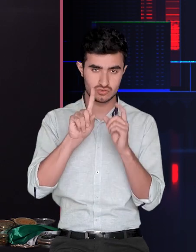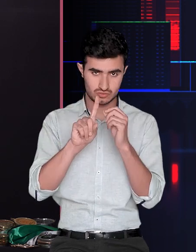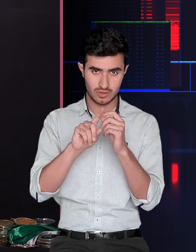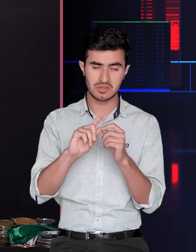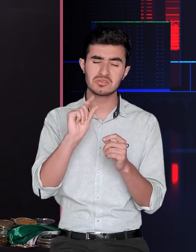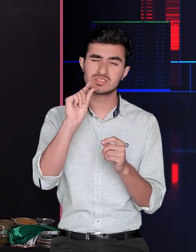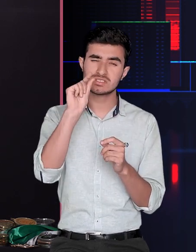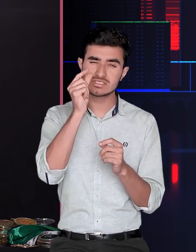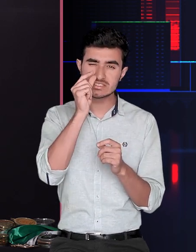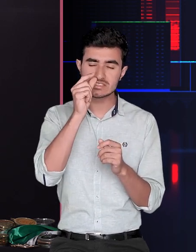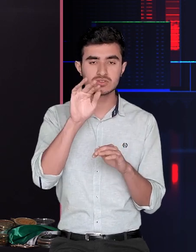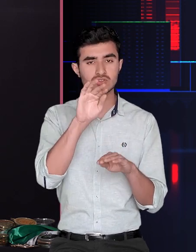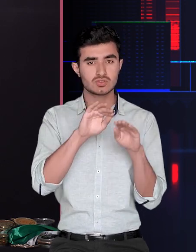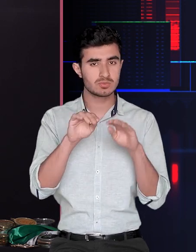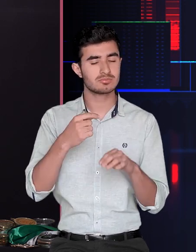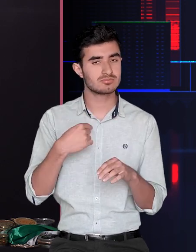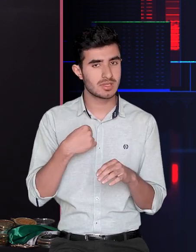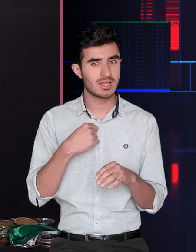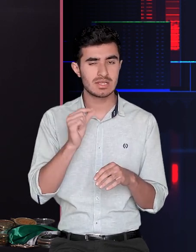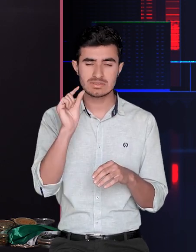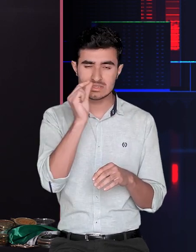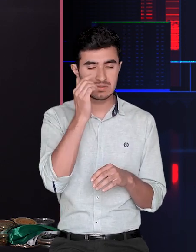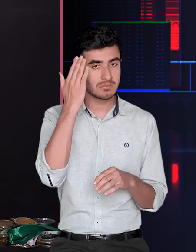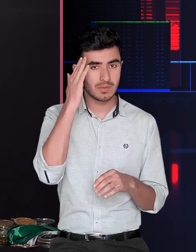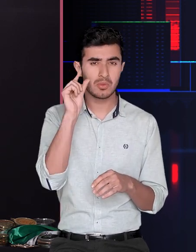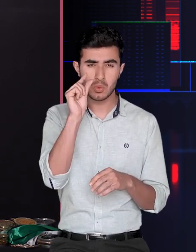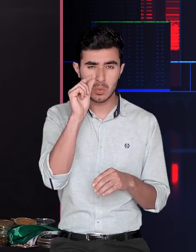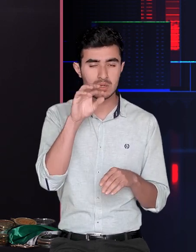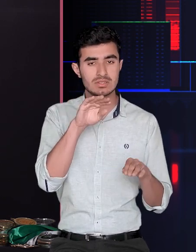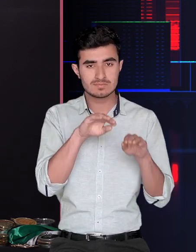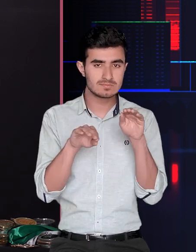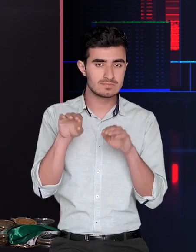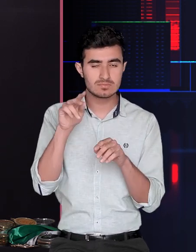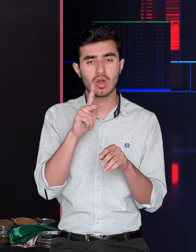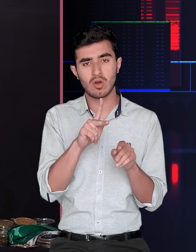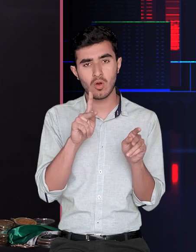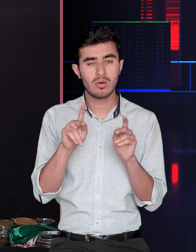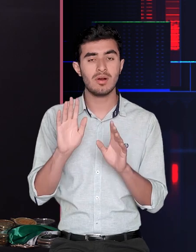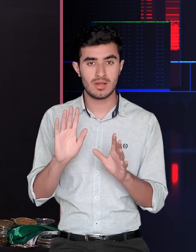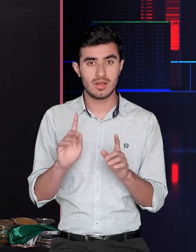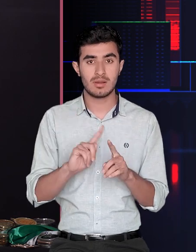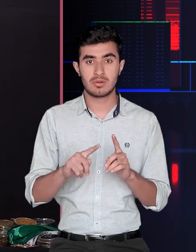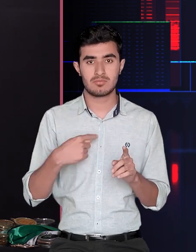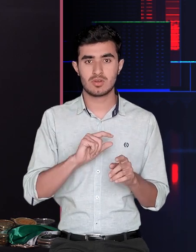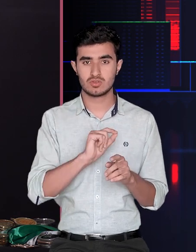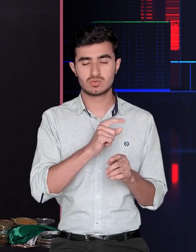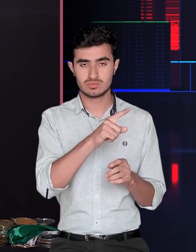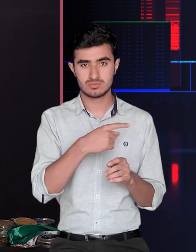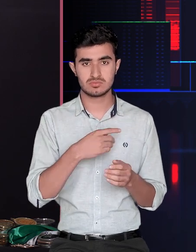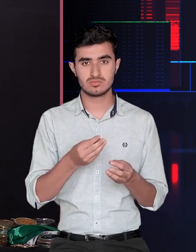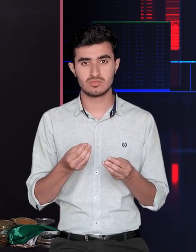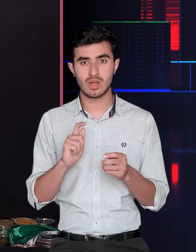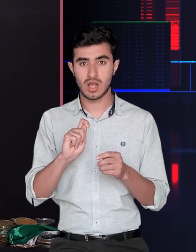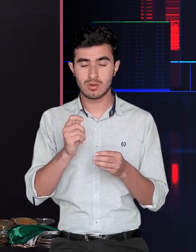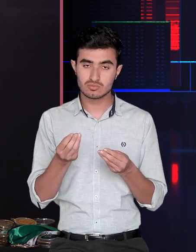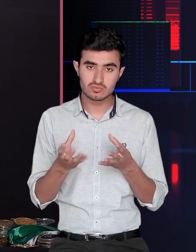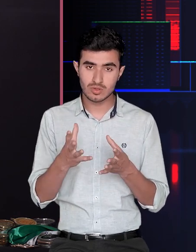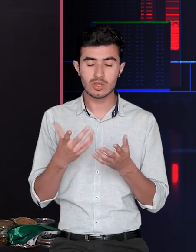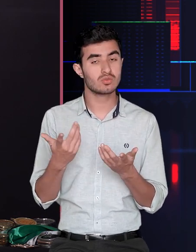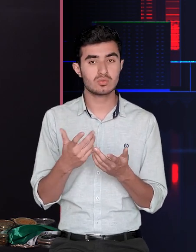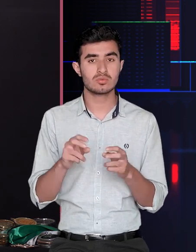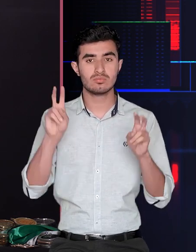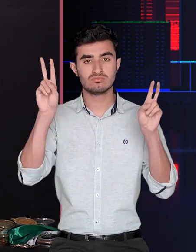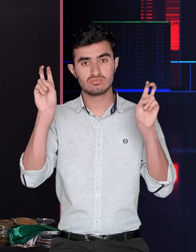just about enough to be able to float on the water. But my school ended up sending me to a regional